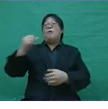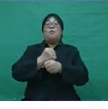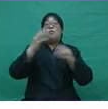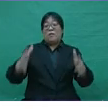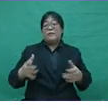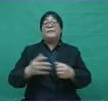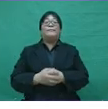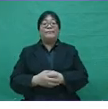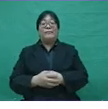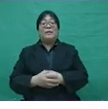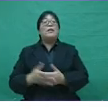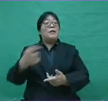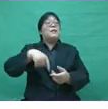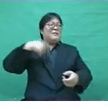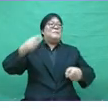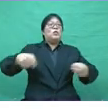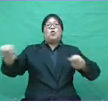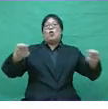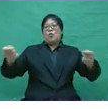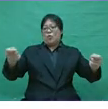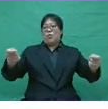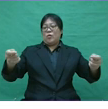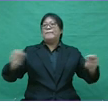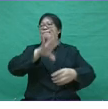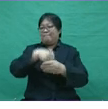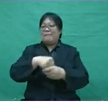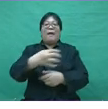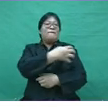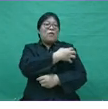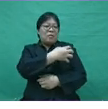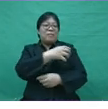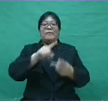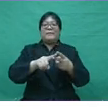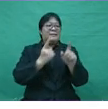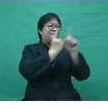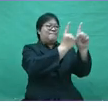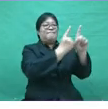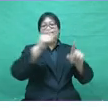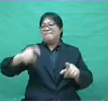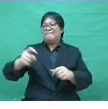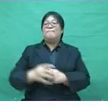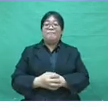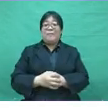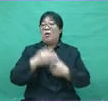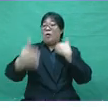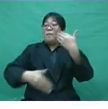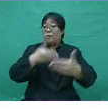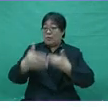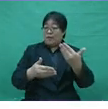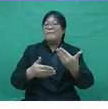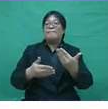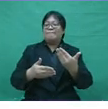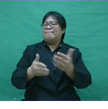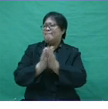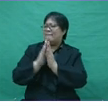coherent control is required consisting of enforcement and compliance. The process calls for